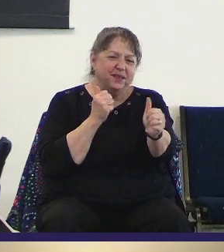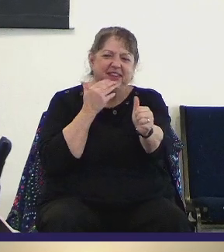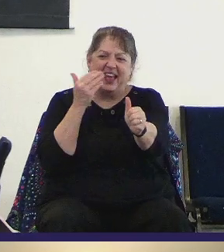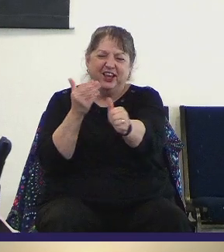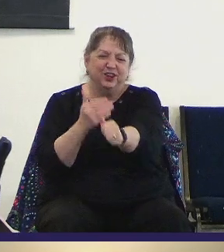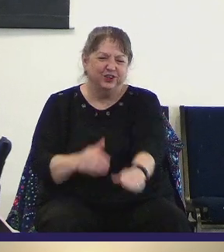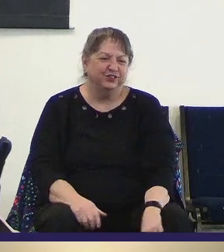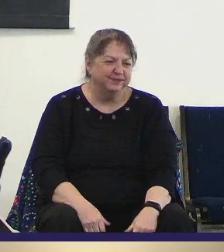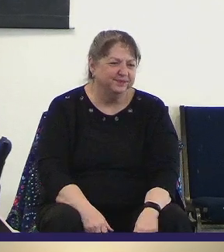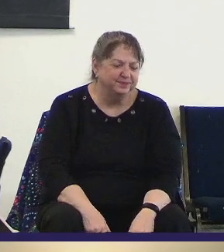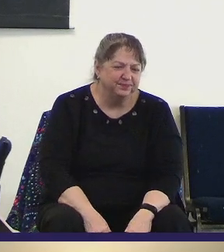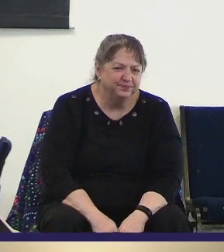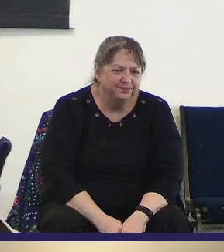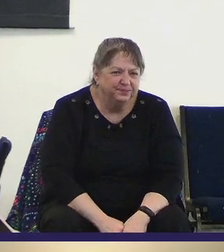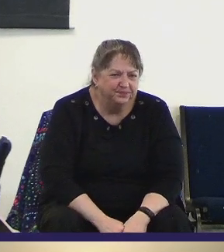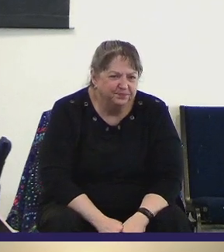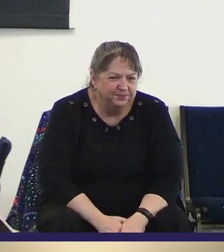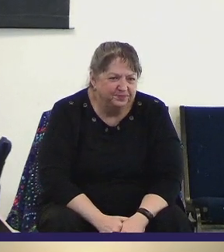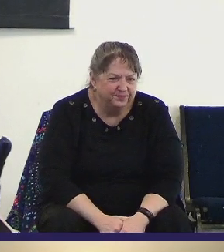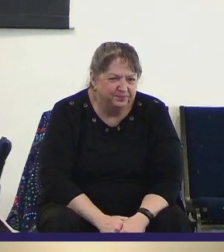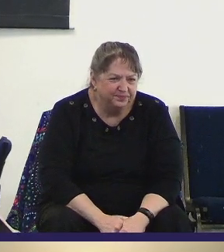Amen.